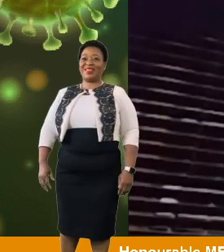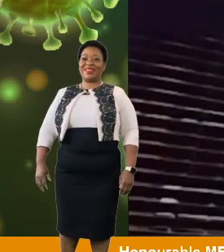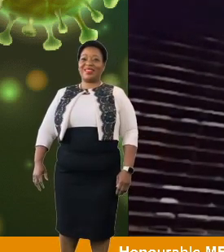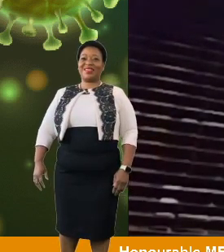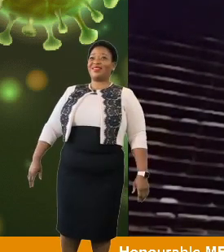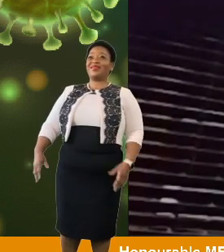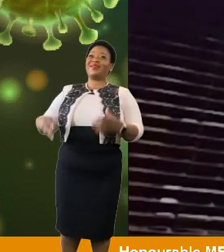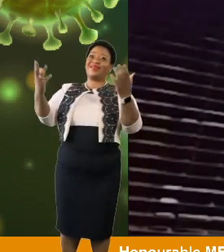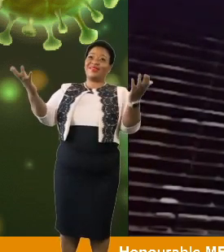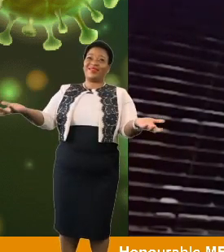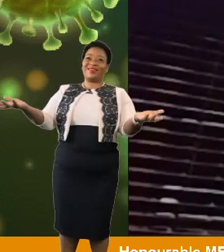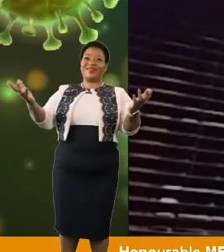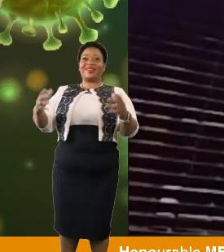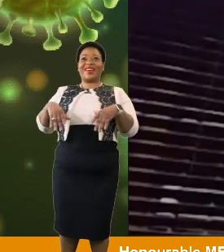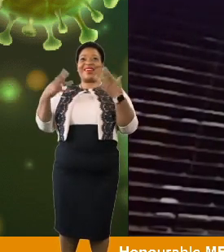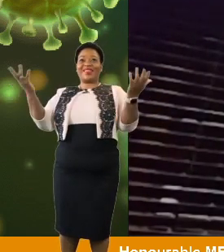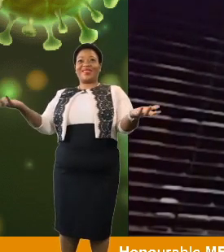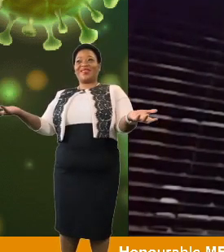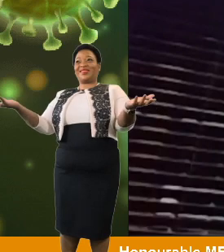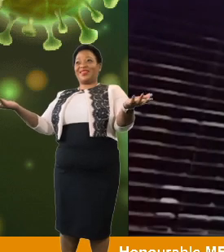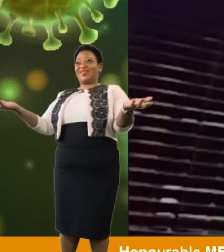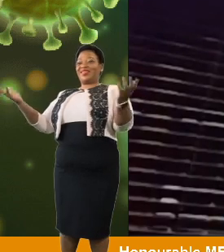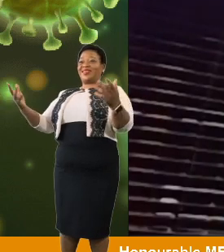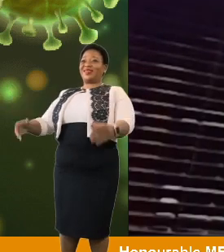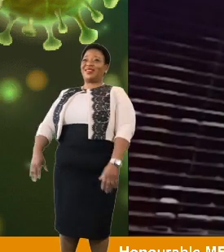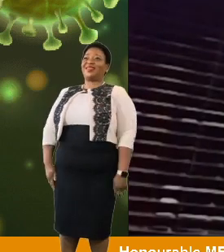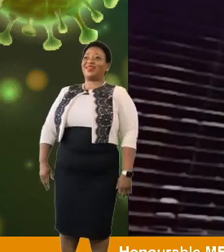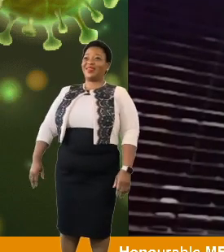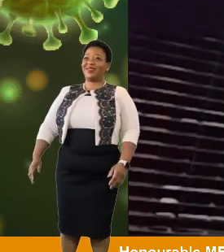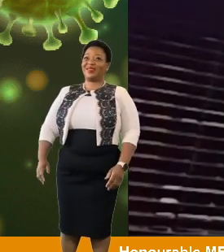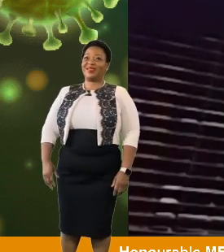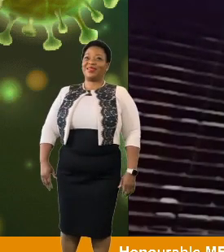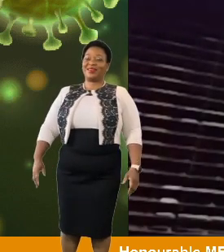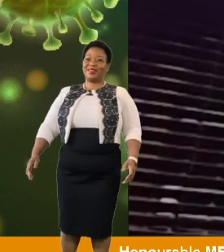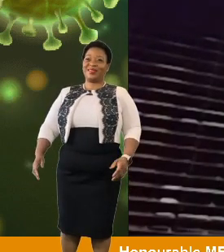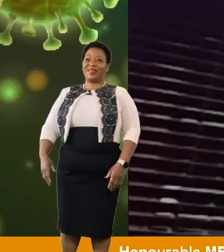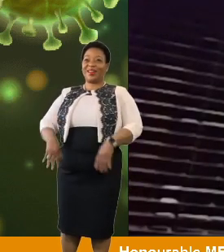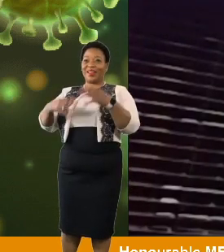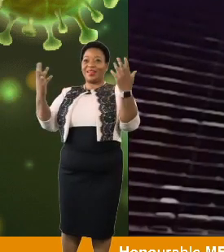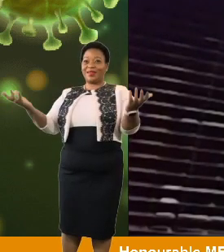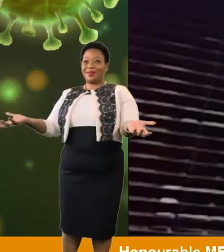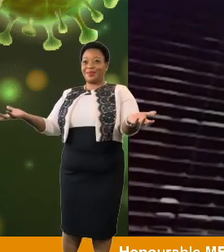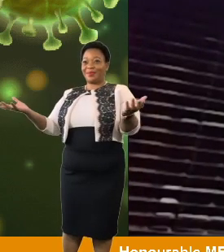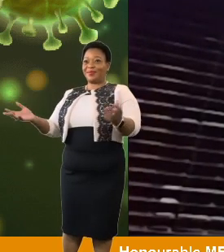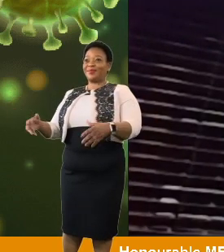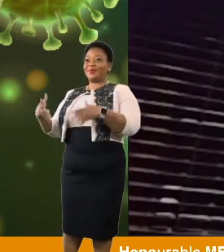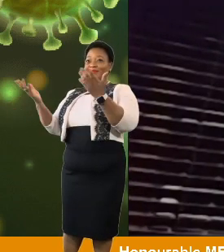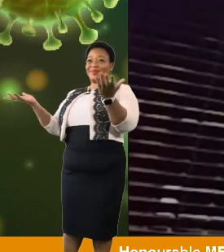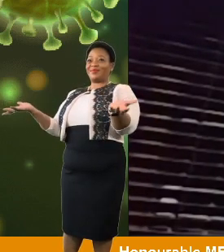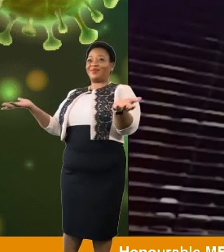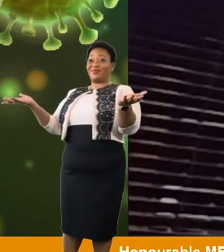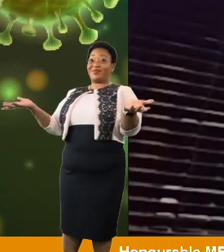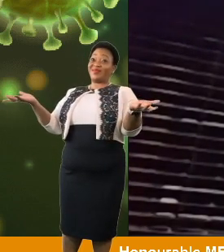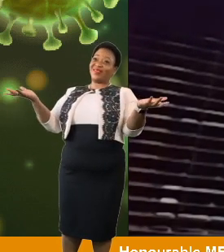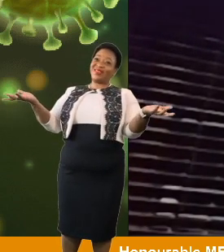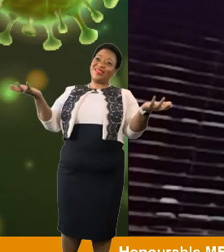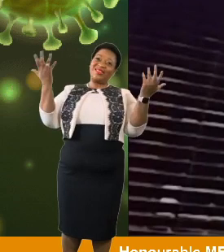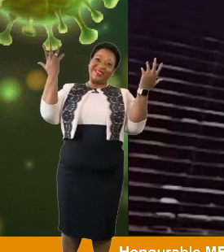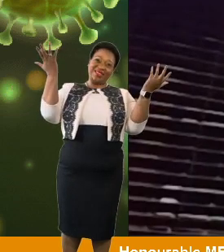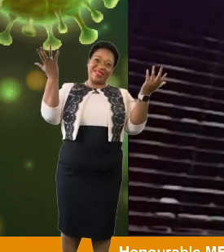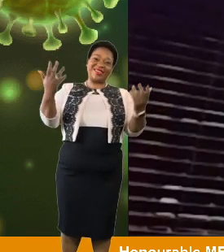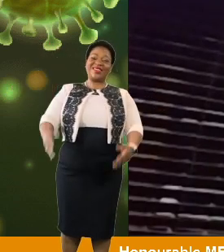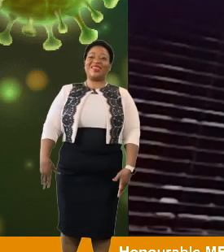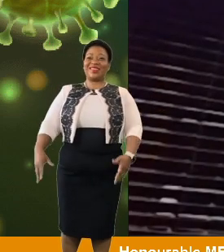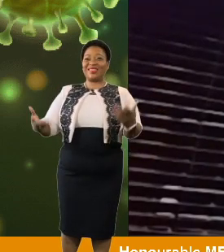and the Kabazela there on the background, and our ICT teams. Thank you very much to all of you